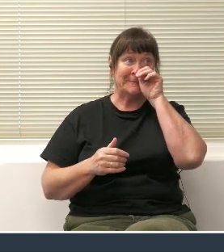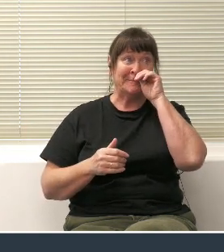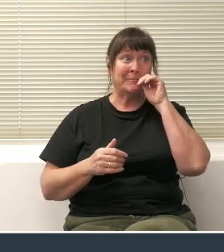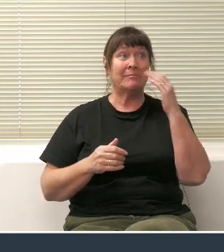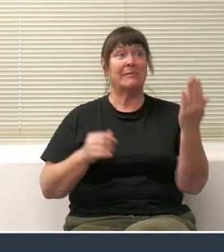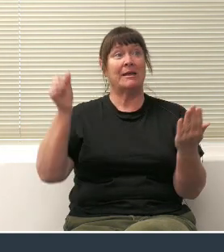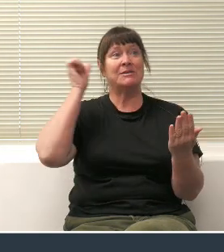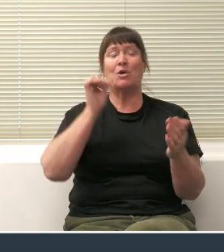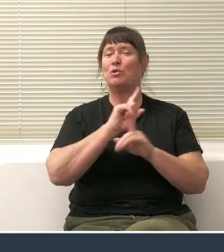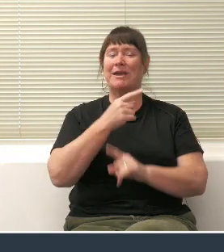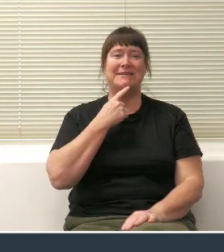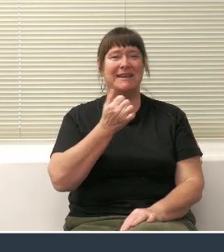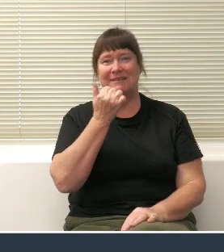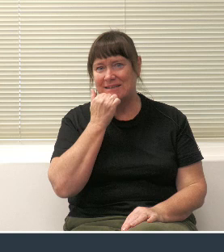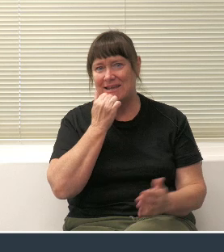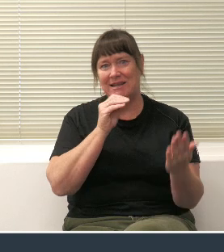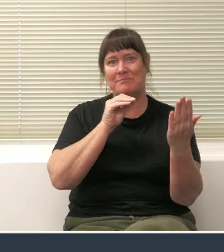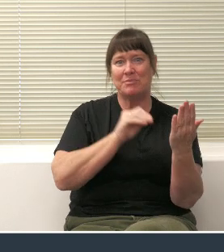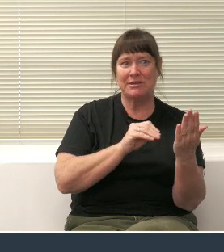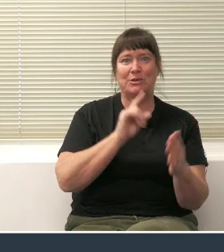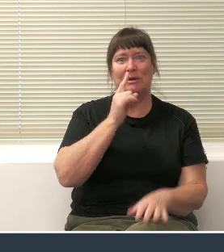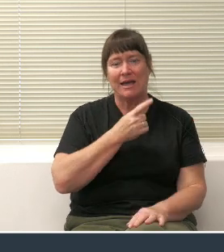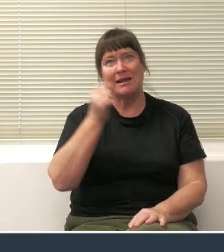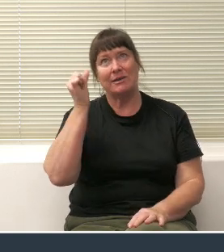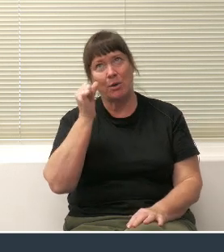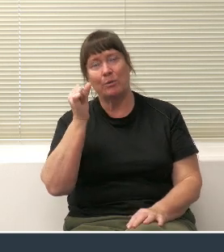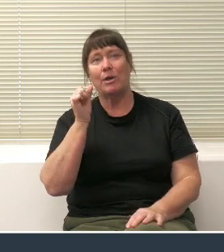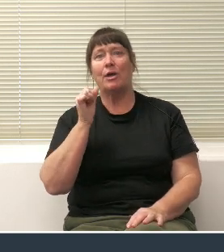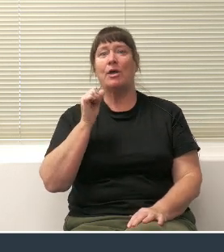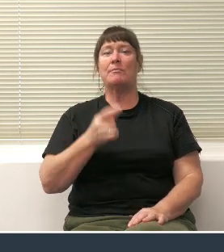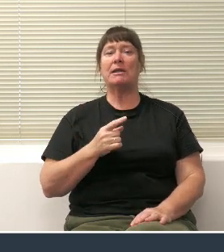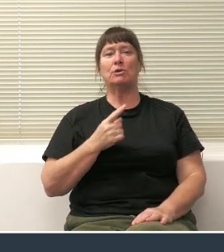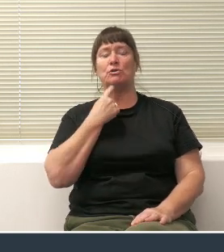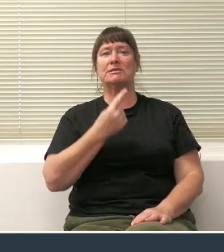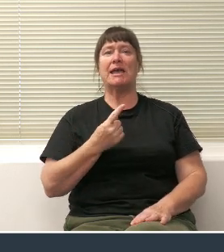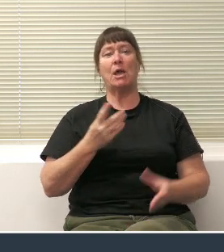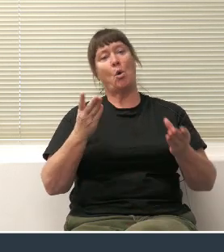date is near impossible, but whether we could cover that with something like with